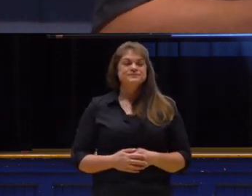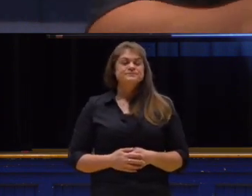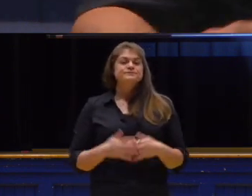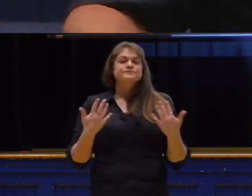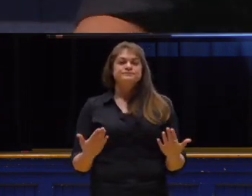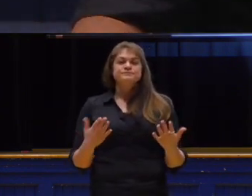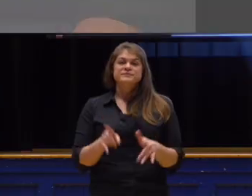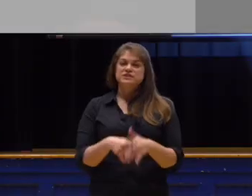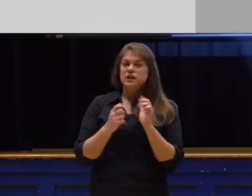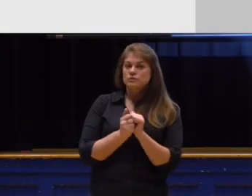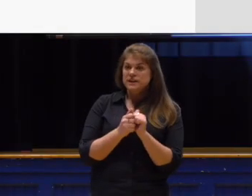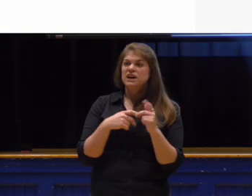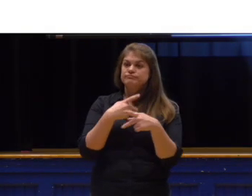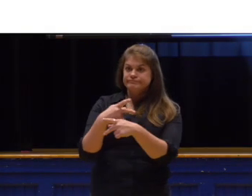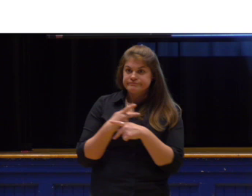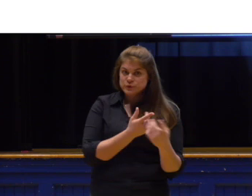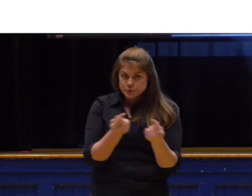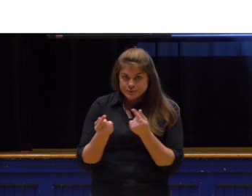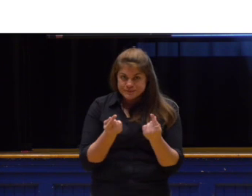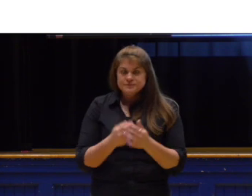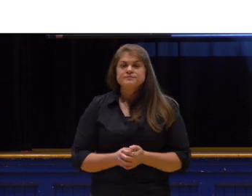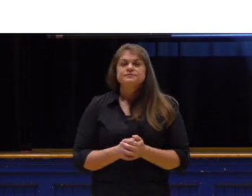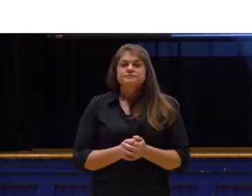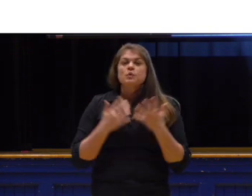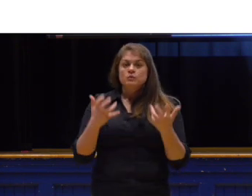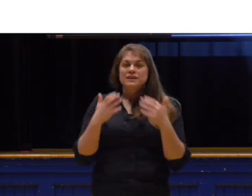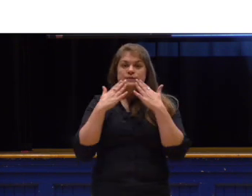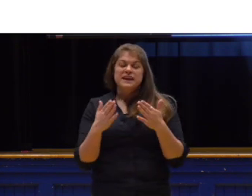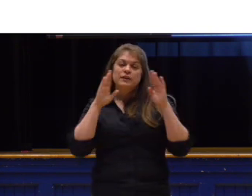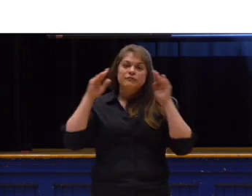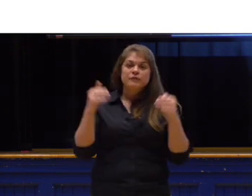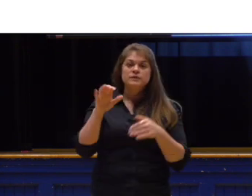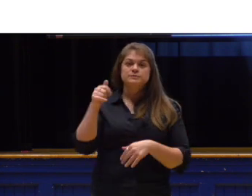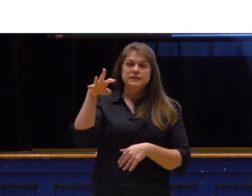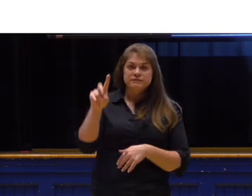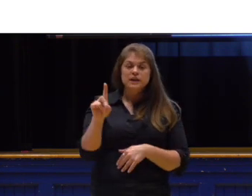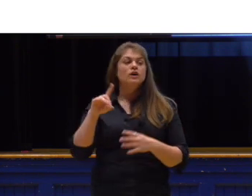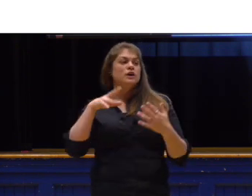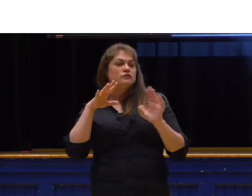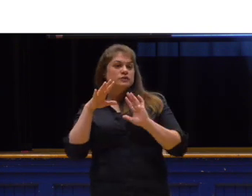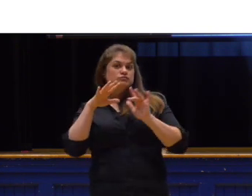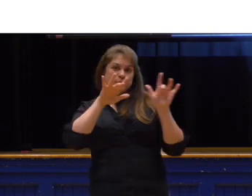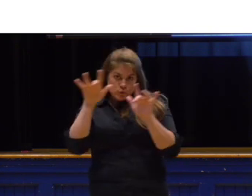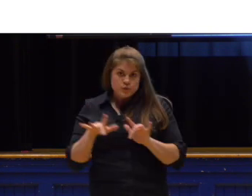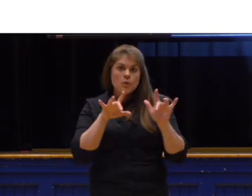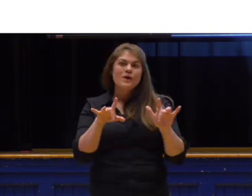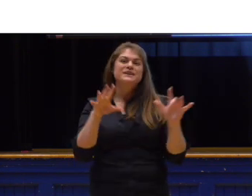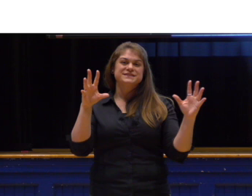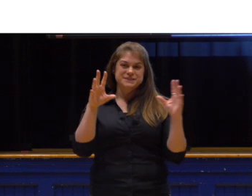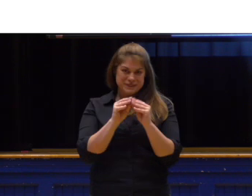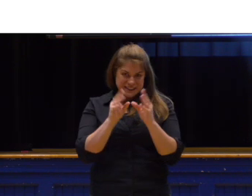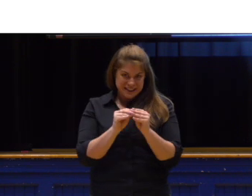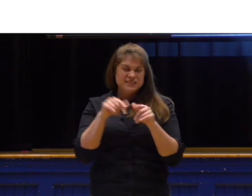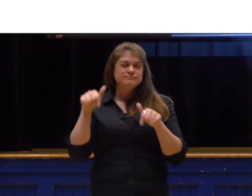So starting off with a few housekeeping items, we would like to thank Focus Springfield for attending and recording the meeting tonight. This meeting is